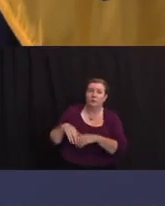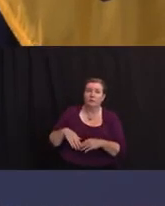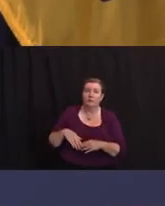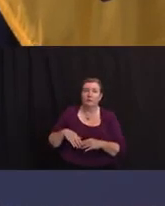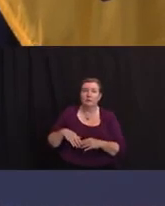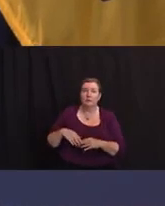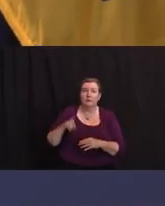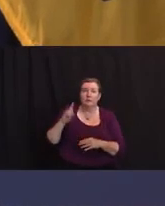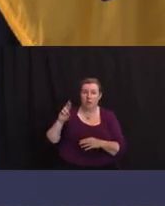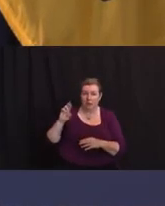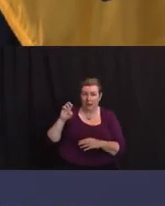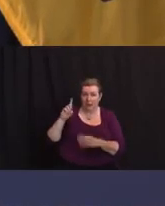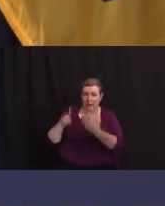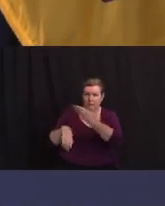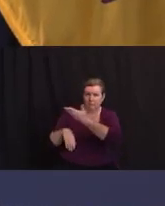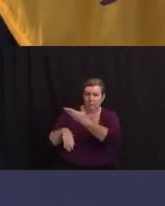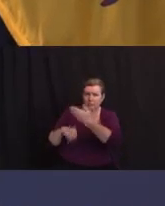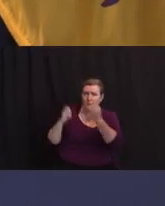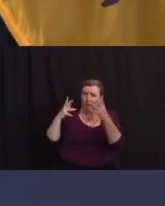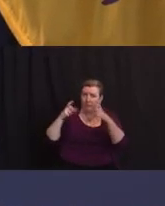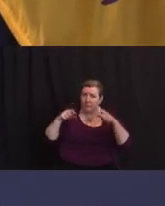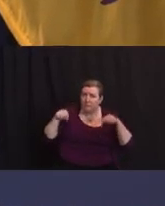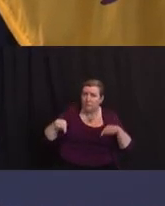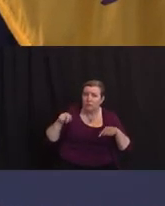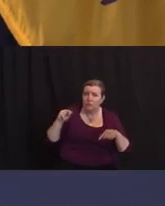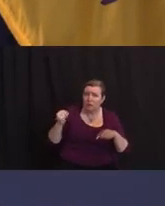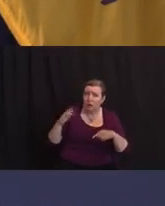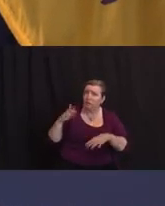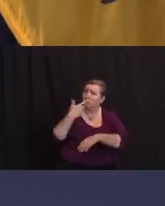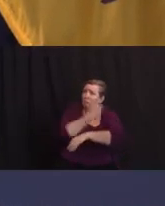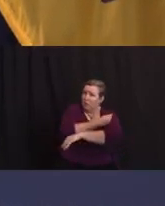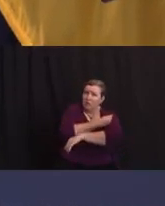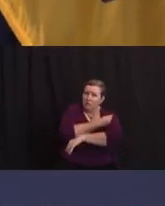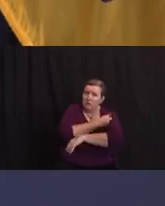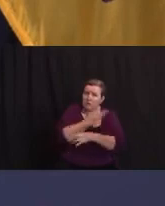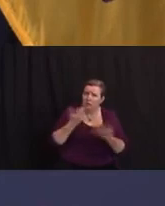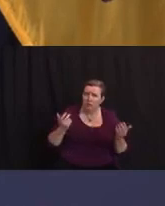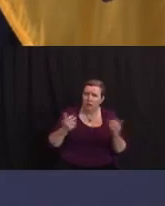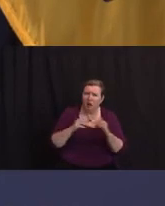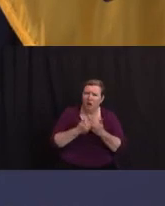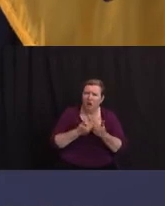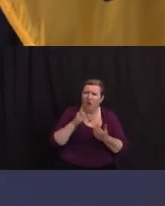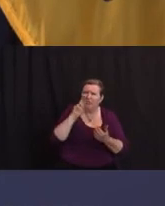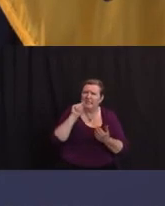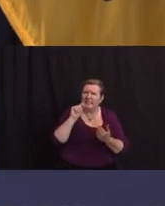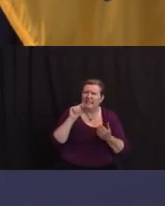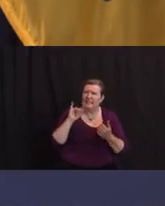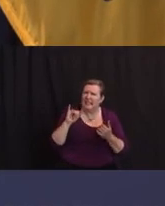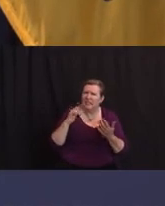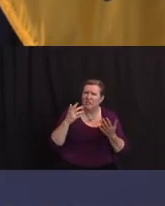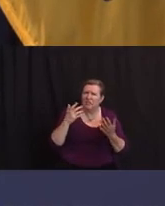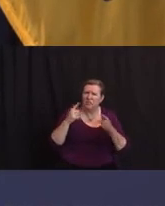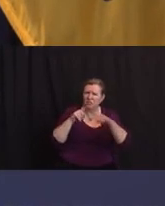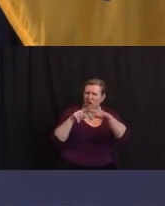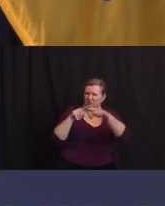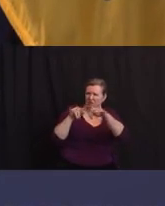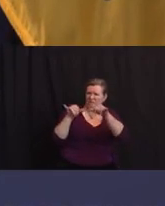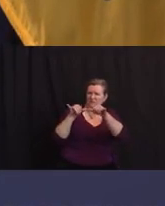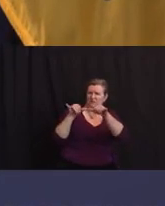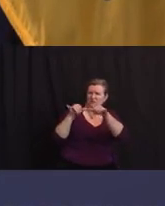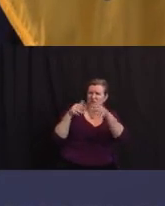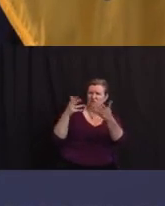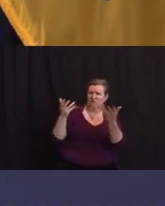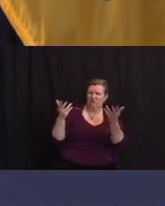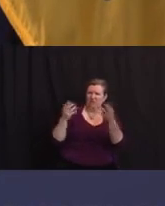many people in the state fully vaccinated, how is the RT still a reliable metric to gauge the spread of coronavirus? Isn't it